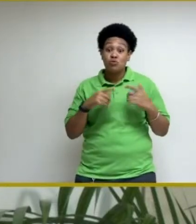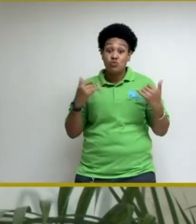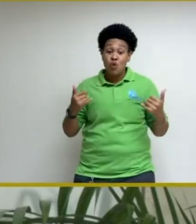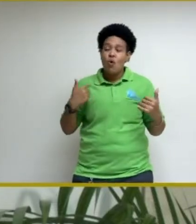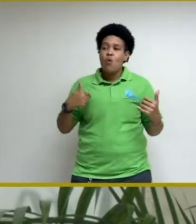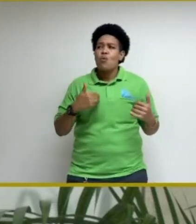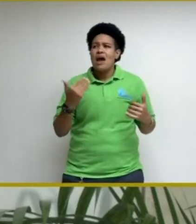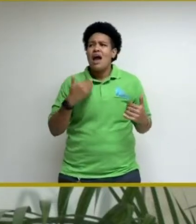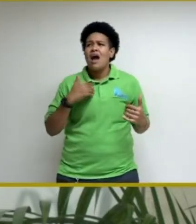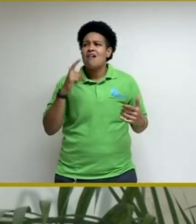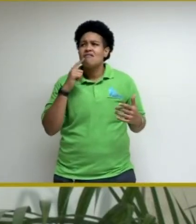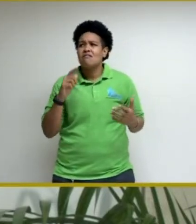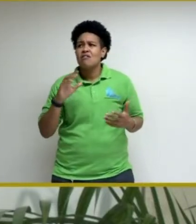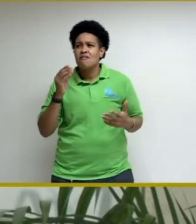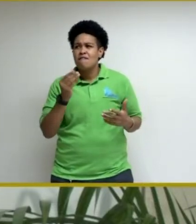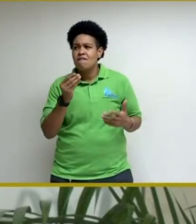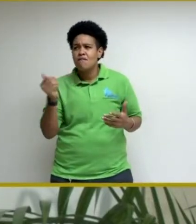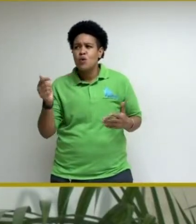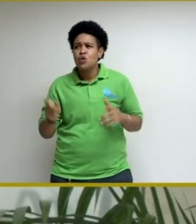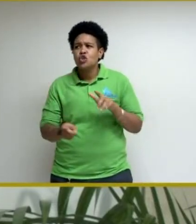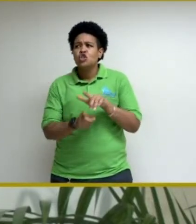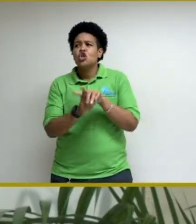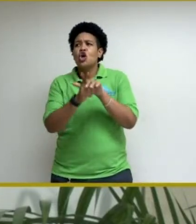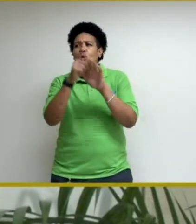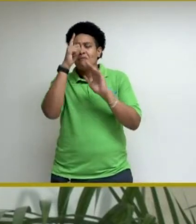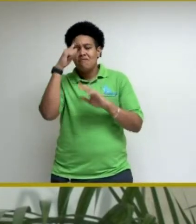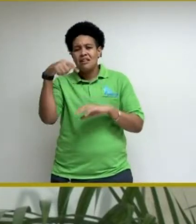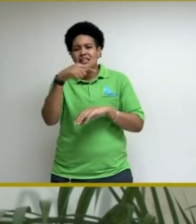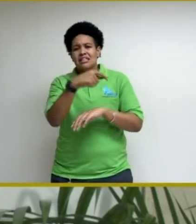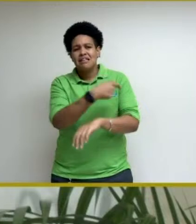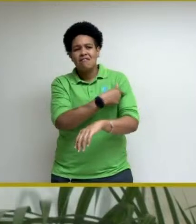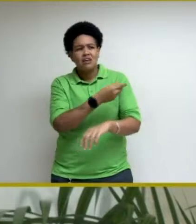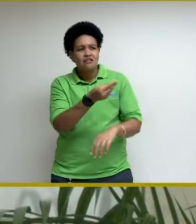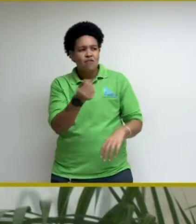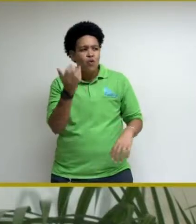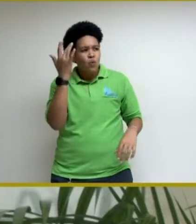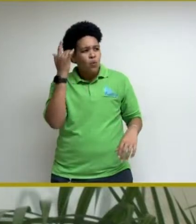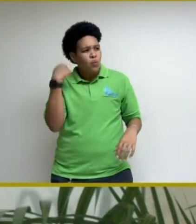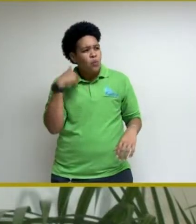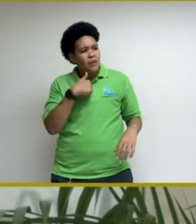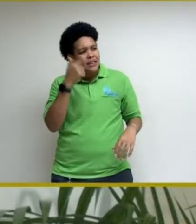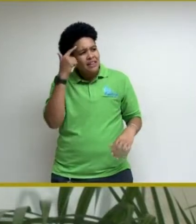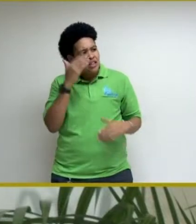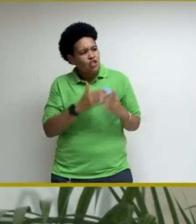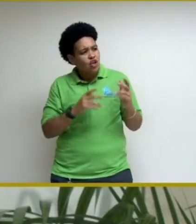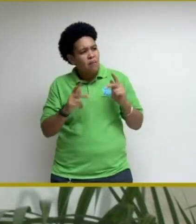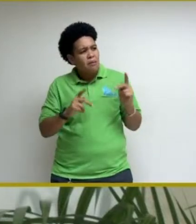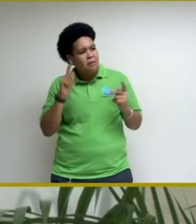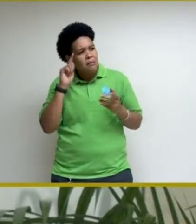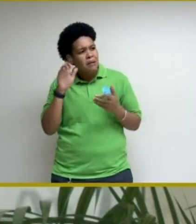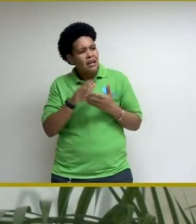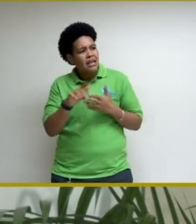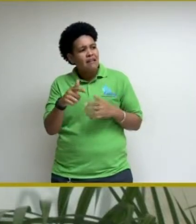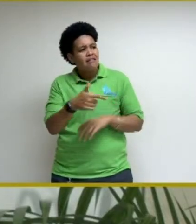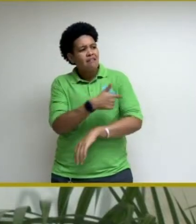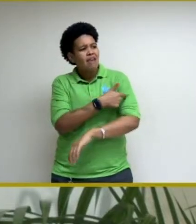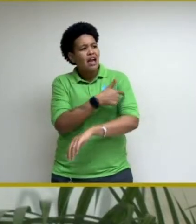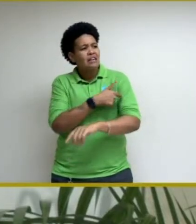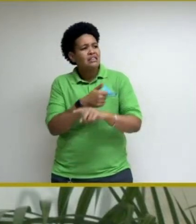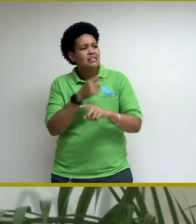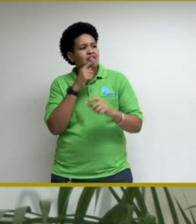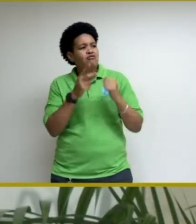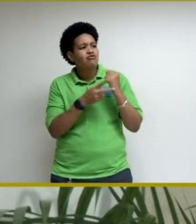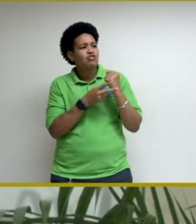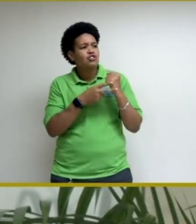we've had a very low turnout for these vaccines. We think that some persons may be believing that the vaccines are reserved